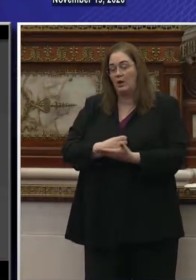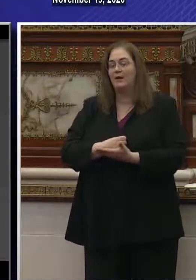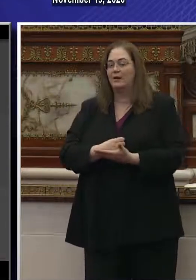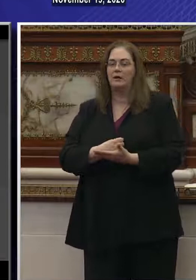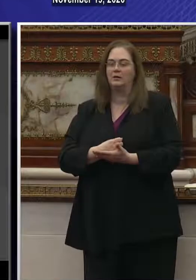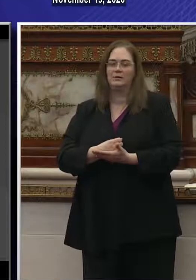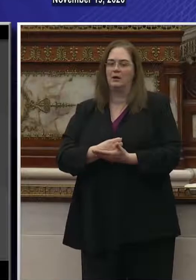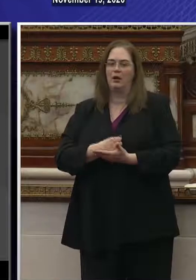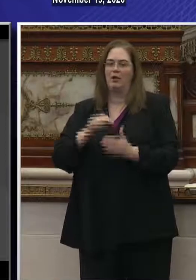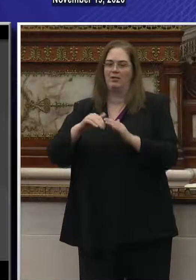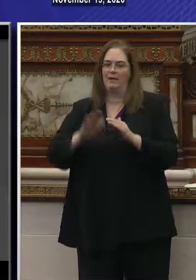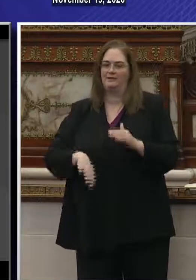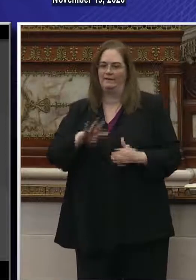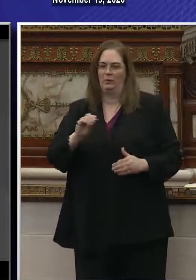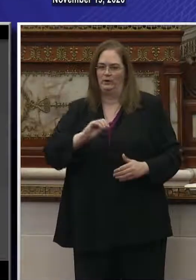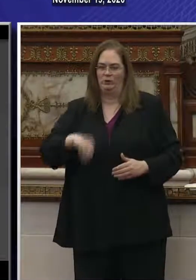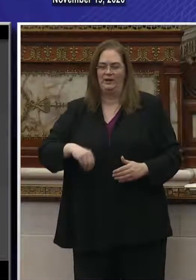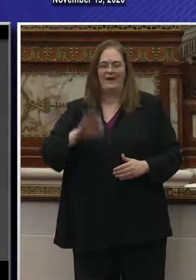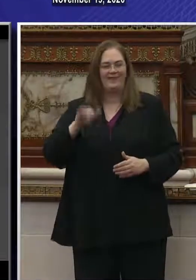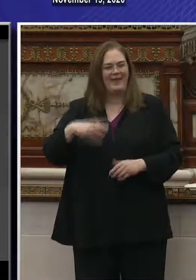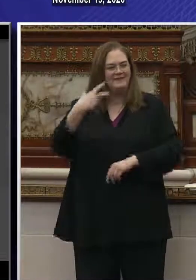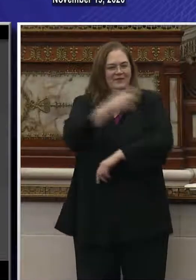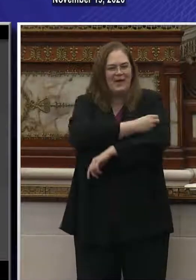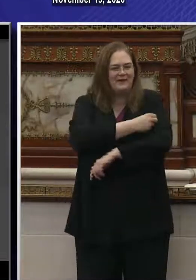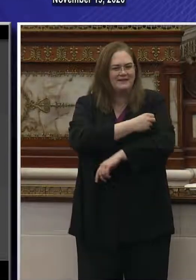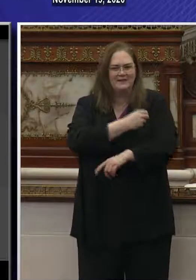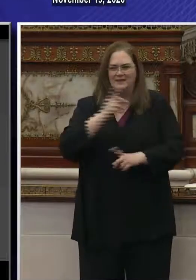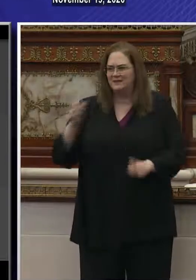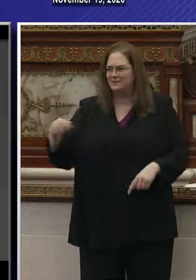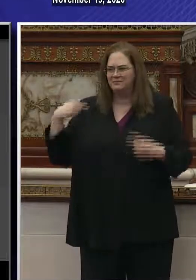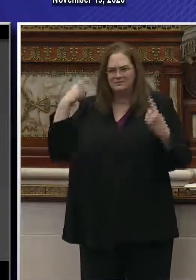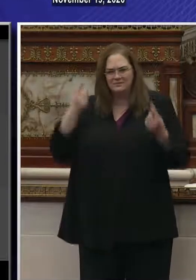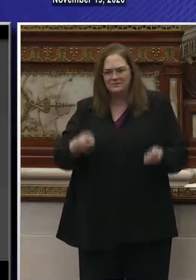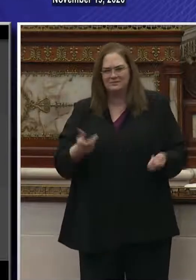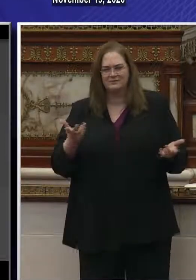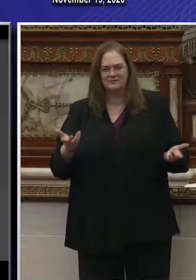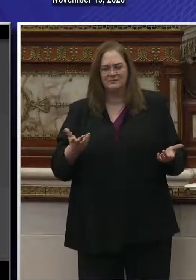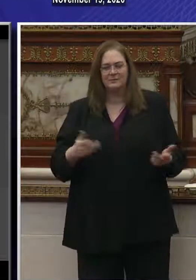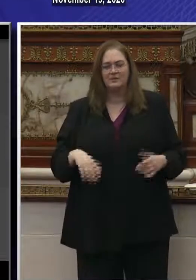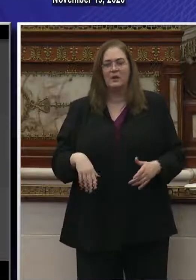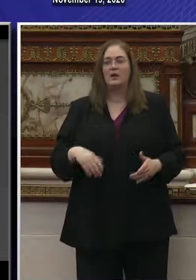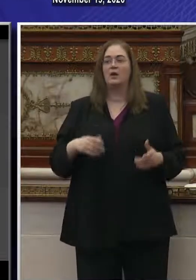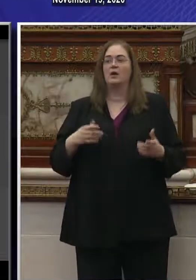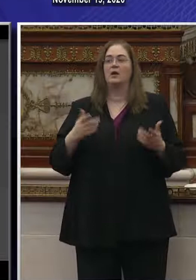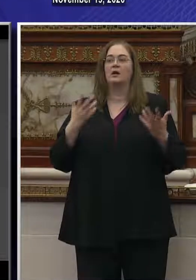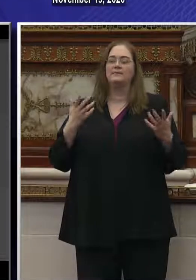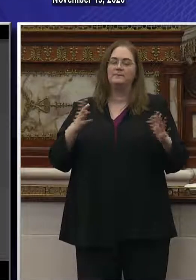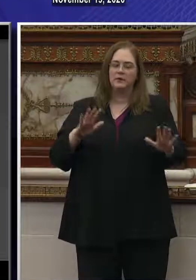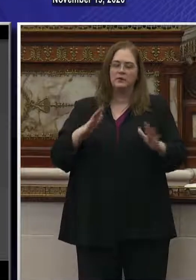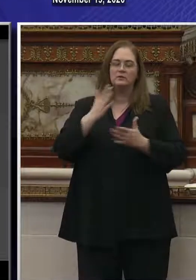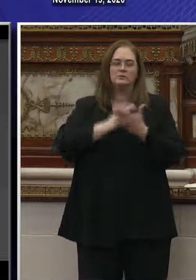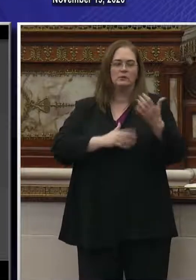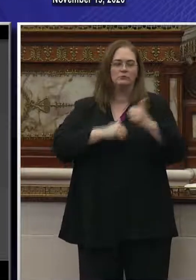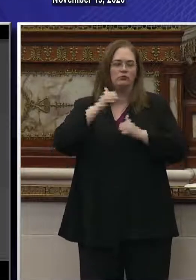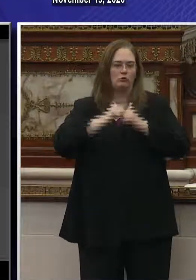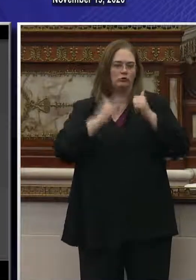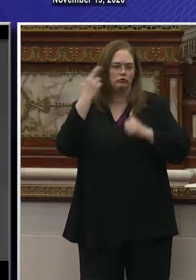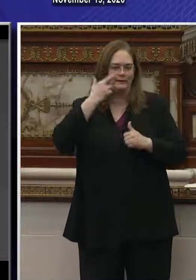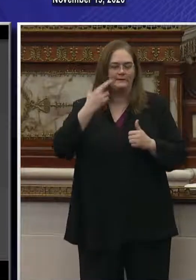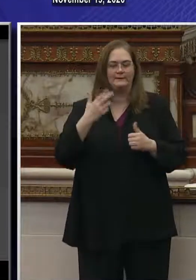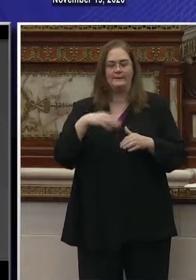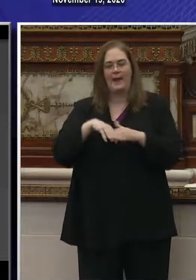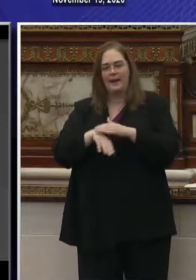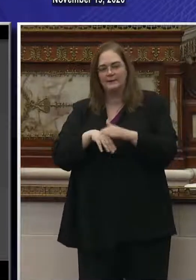rates. And that's a vaccine that's been around for a while. There are a lot of structural factors that happen: